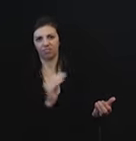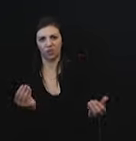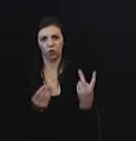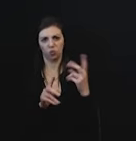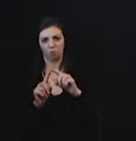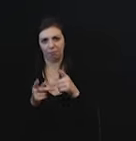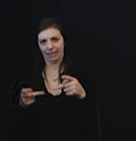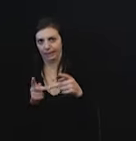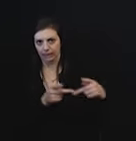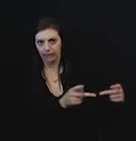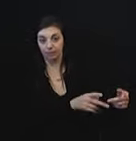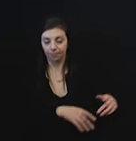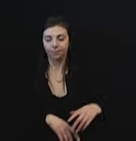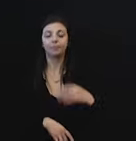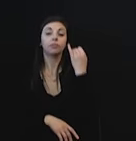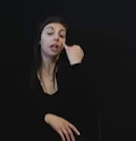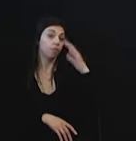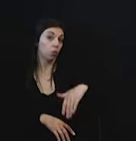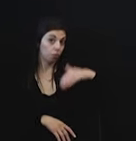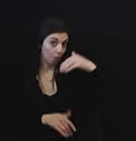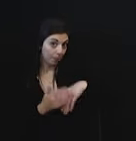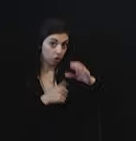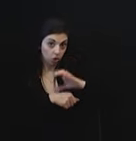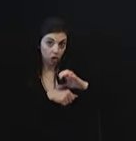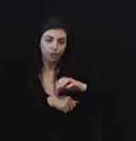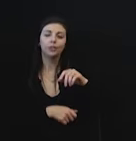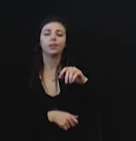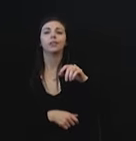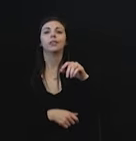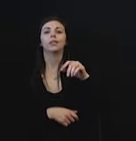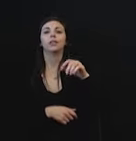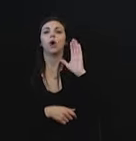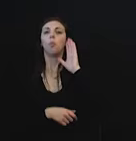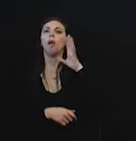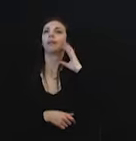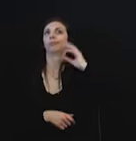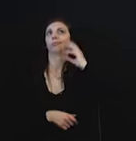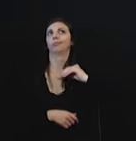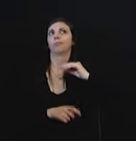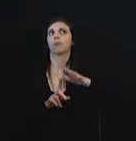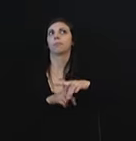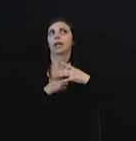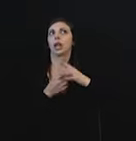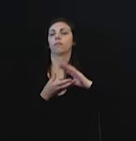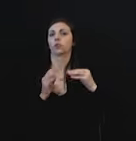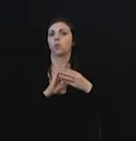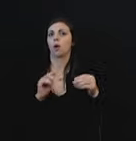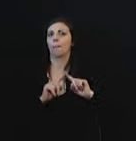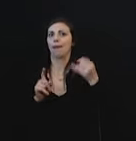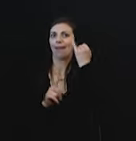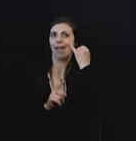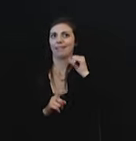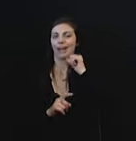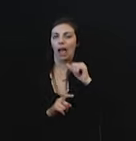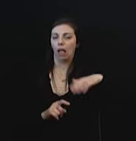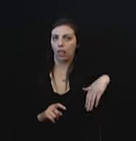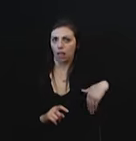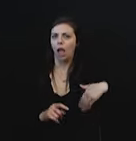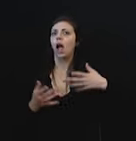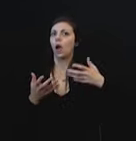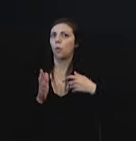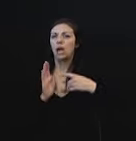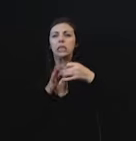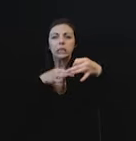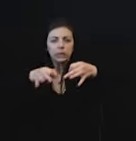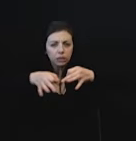You see, if you've grown up in the church, you'll experience the beginning of this story. But if you haven't, I want to make sure and walk through this. You see, this man had